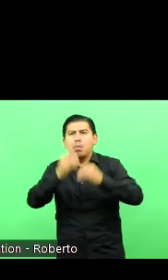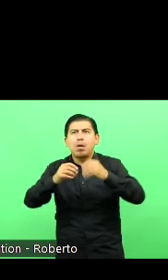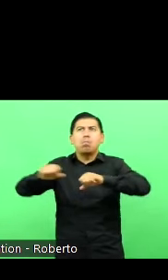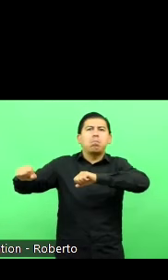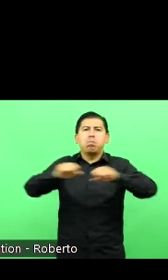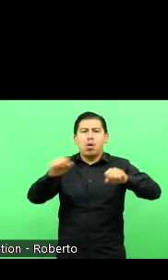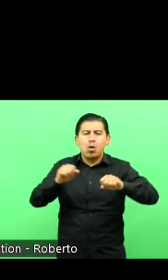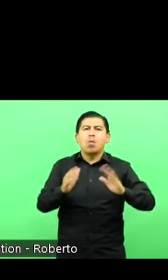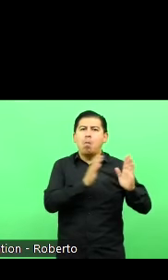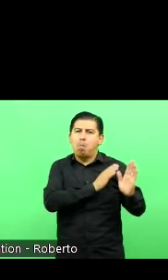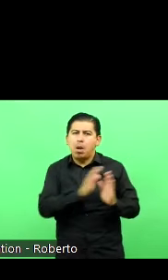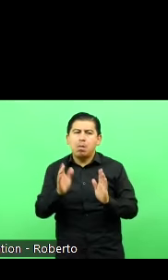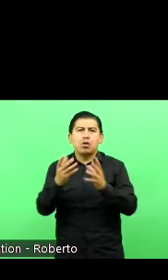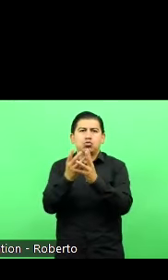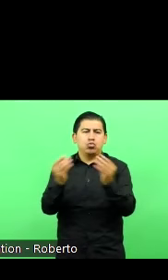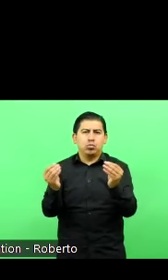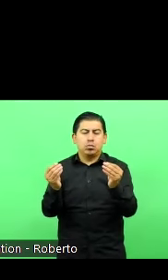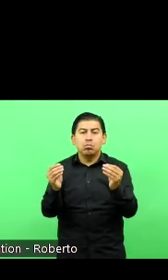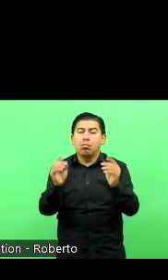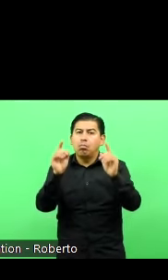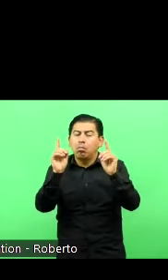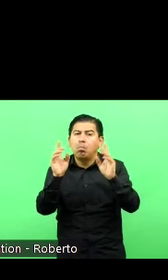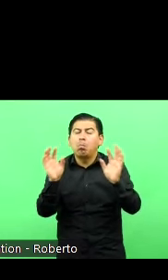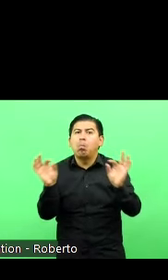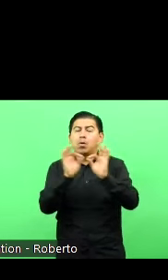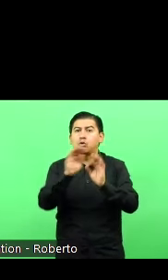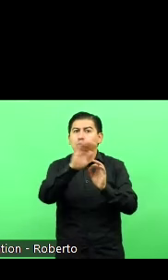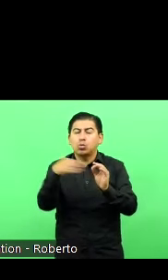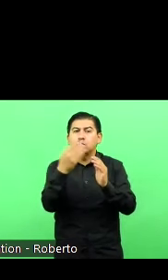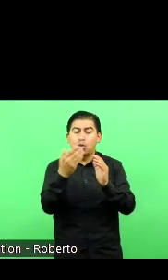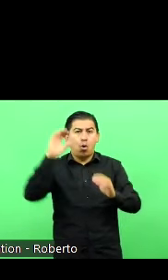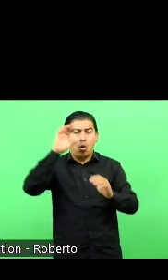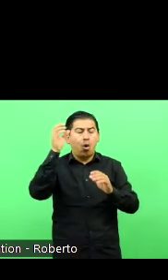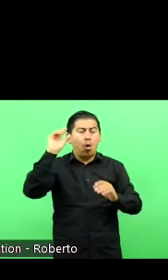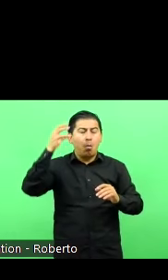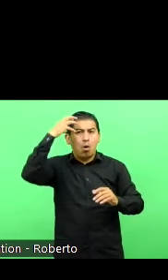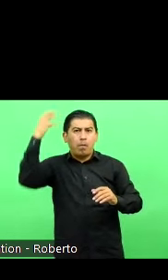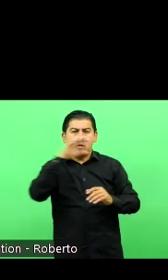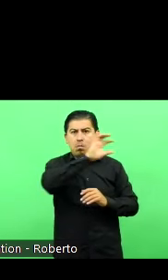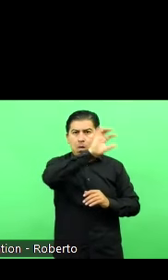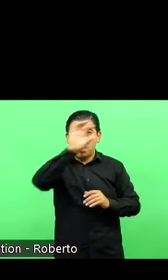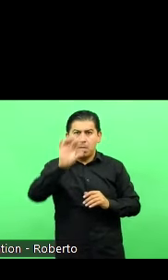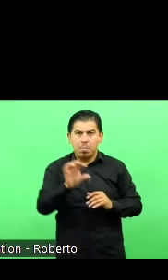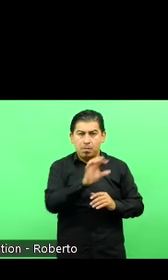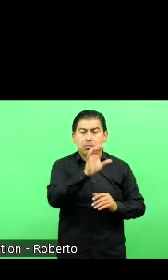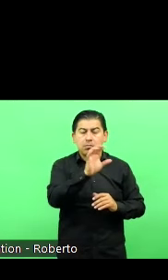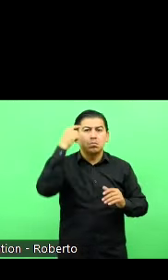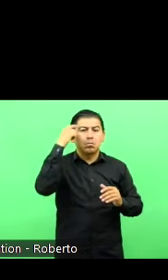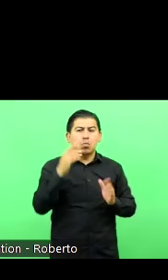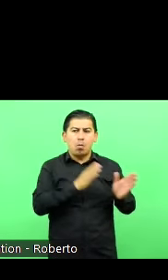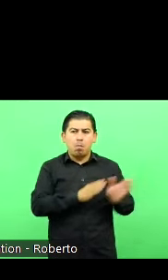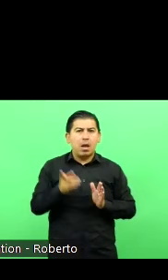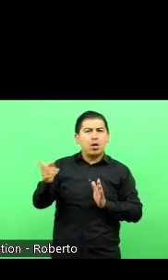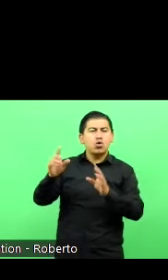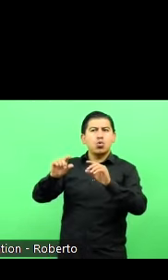to engage with at-risk groups and to capture their needs in planning processes. This